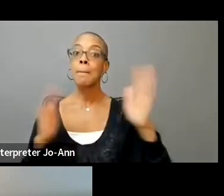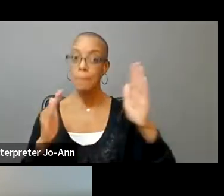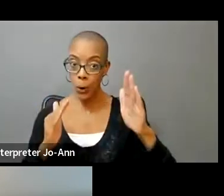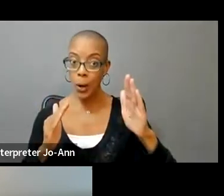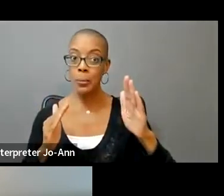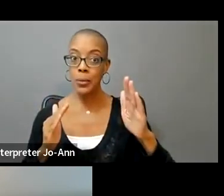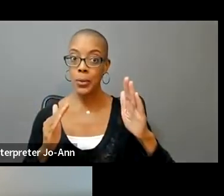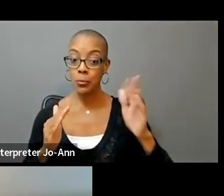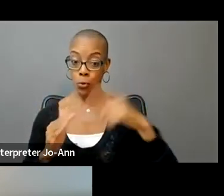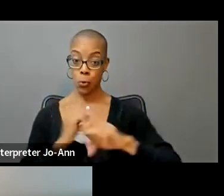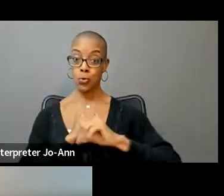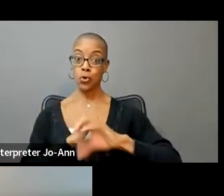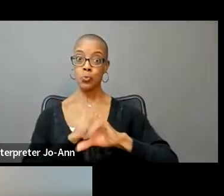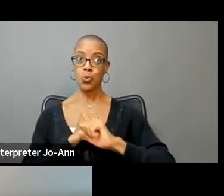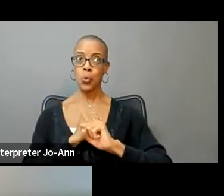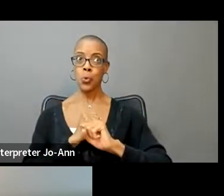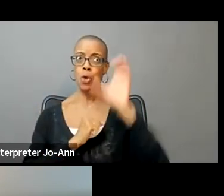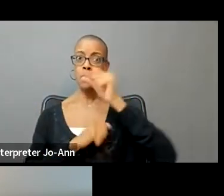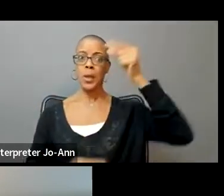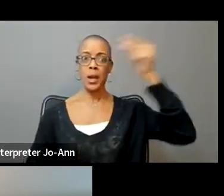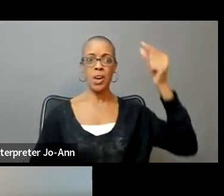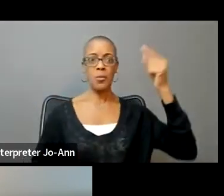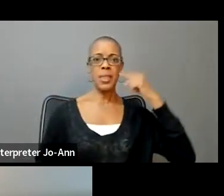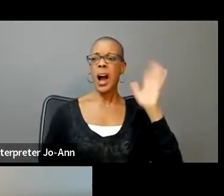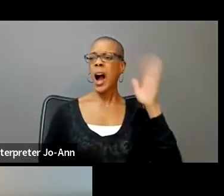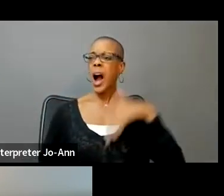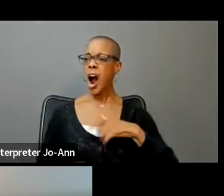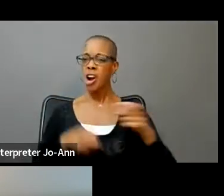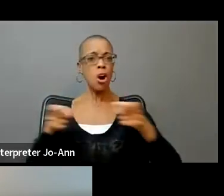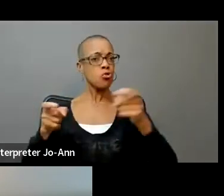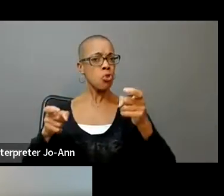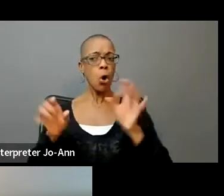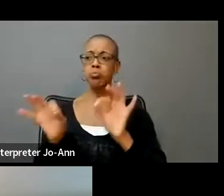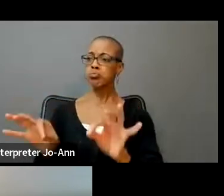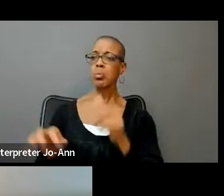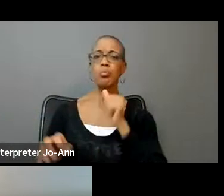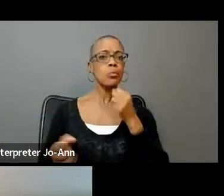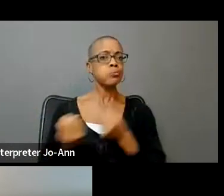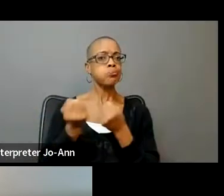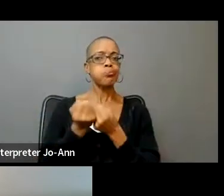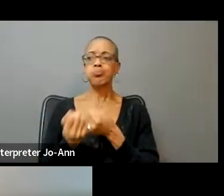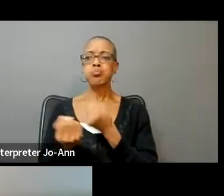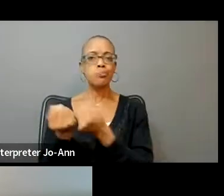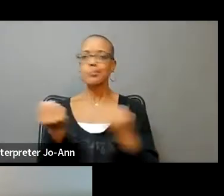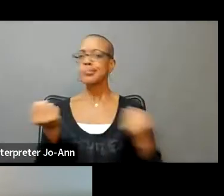to think, oh, it's under control, so we don't have to throw any money at it. So now